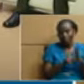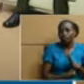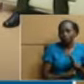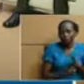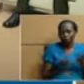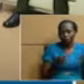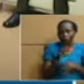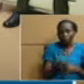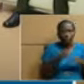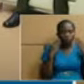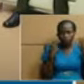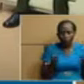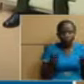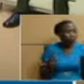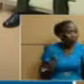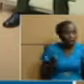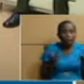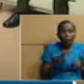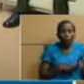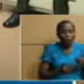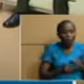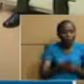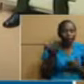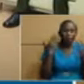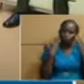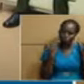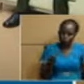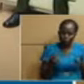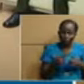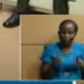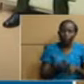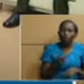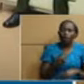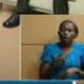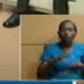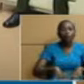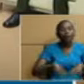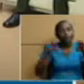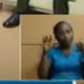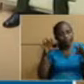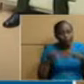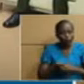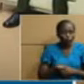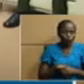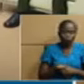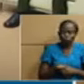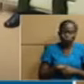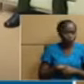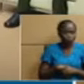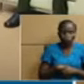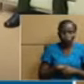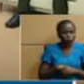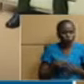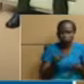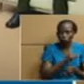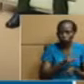Nobody has an idea for how long we'll be running with this. Yes. But you also have perennial floods, Oh yes. That have destabilized people. You have invasion